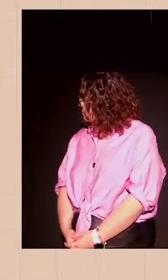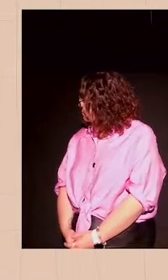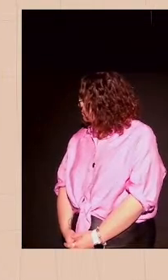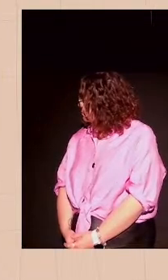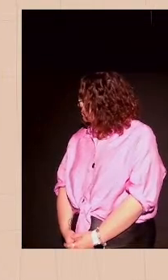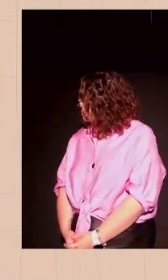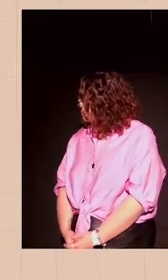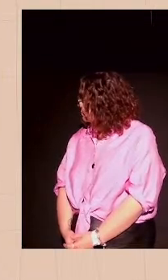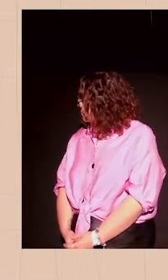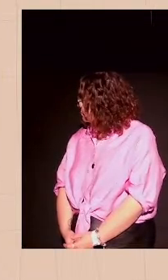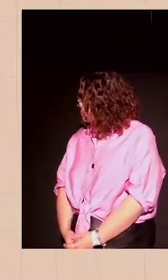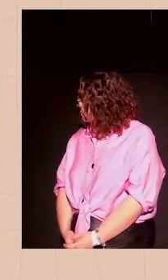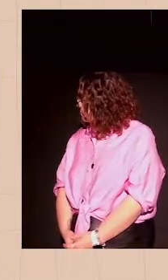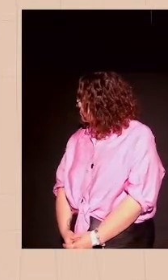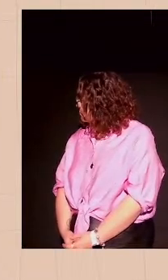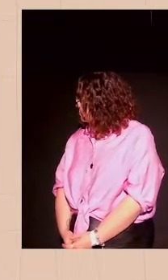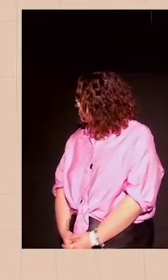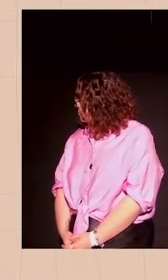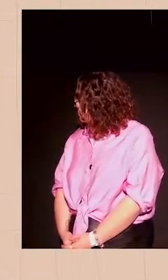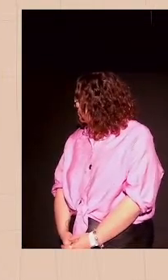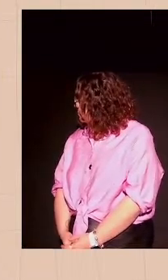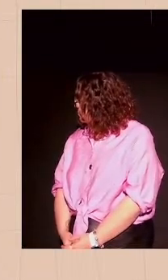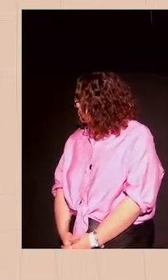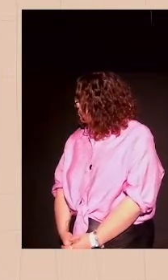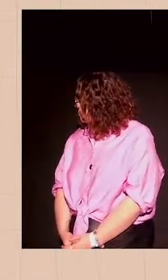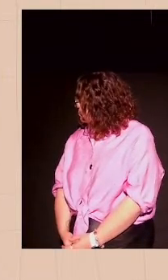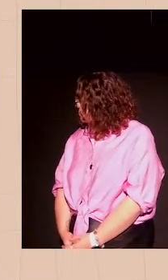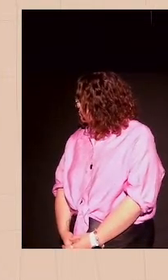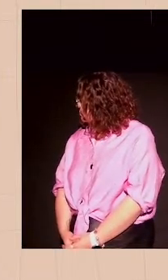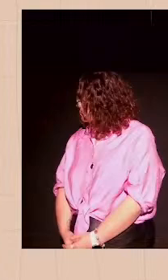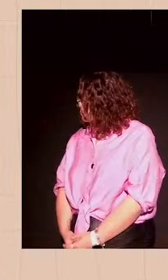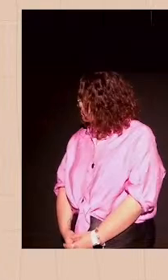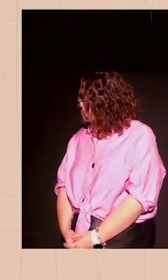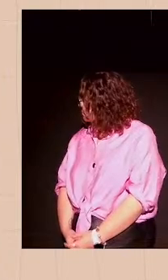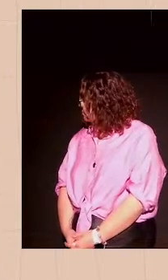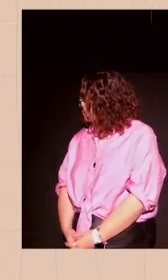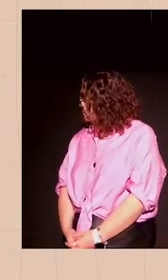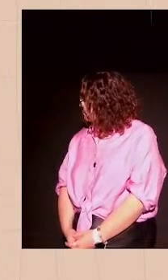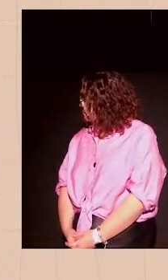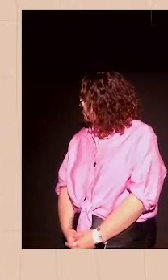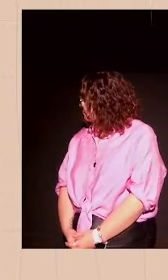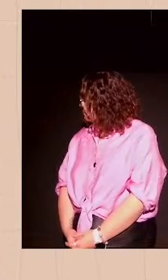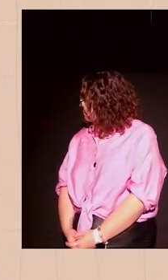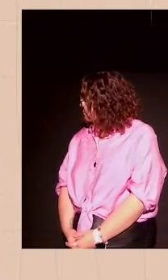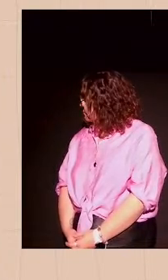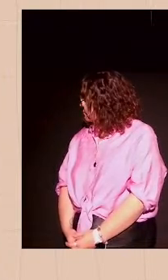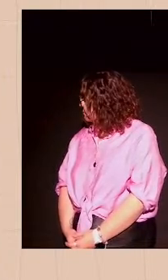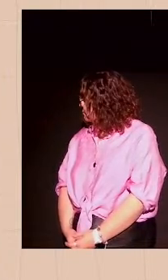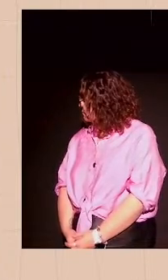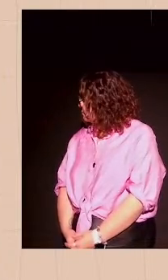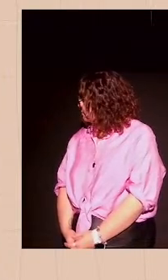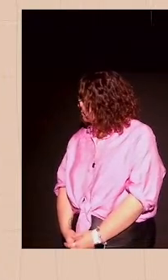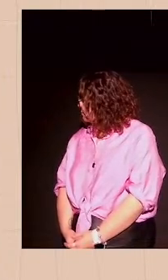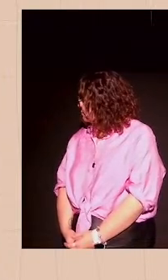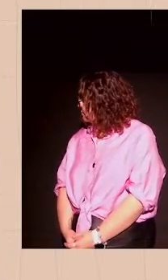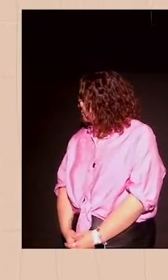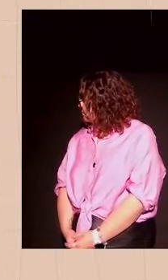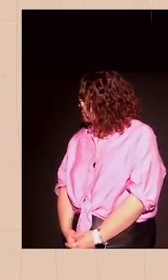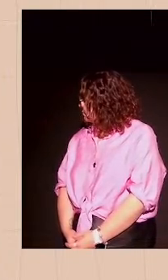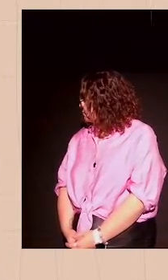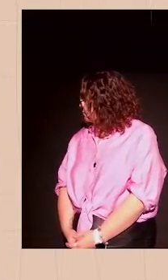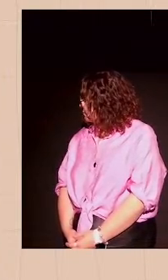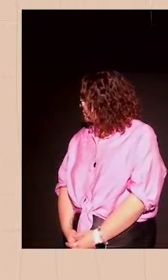meaning making over intellectual meaning making, and that does that in the making process as well as